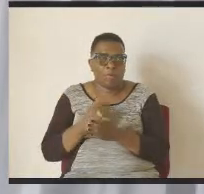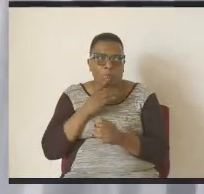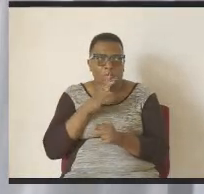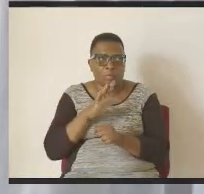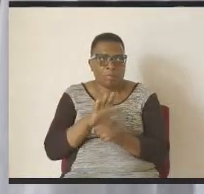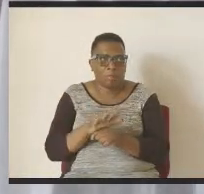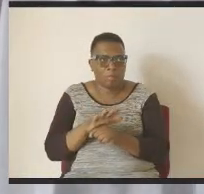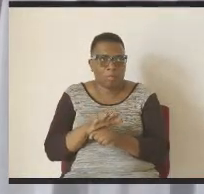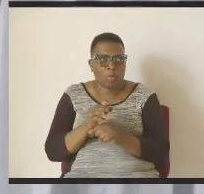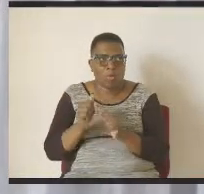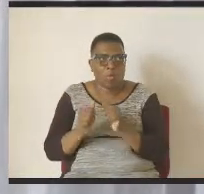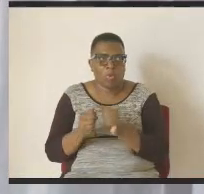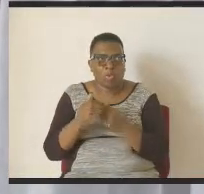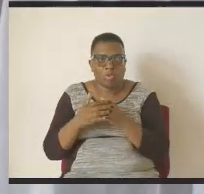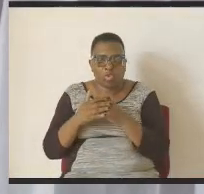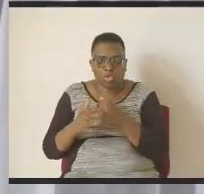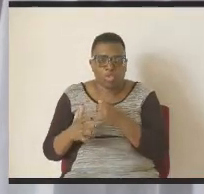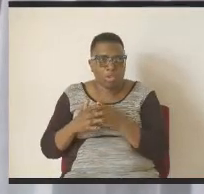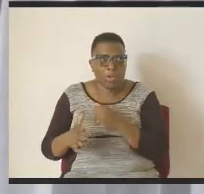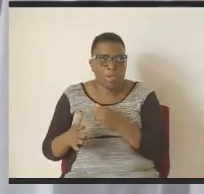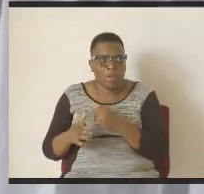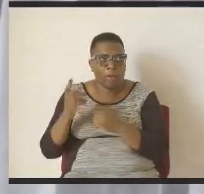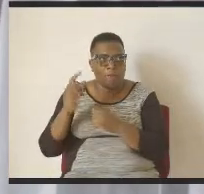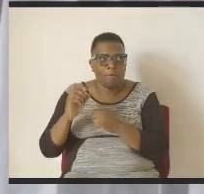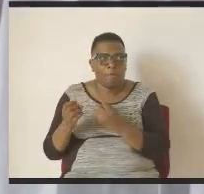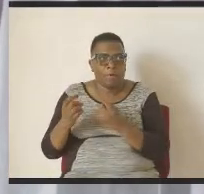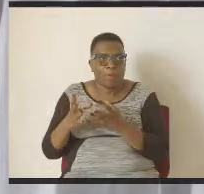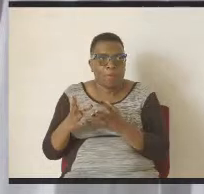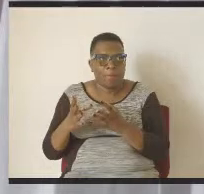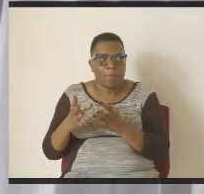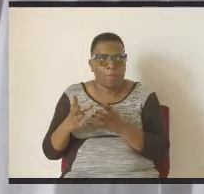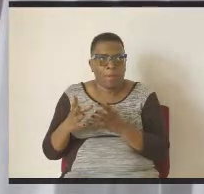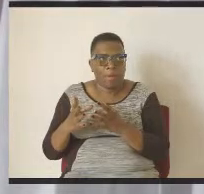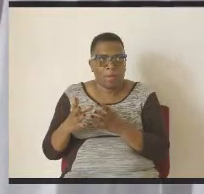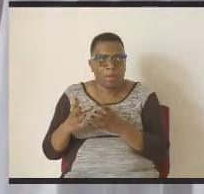new covenant, which is shed for